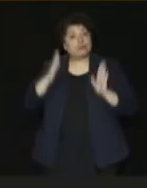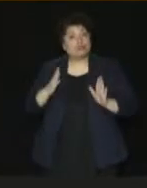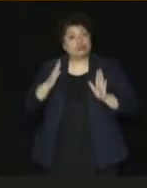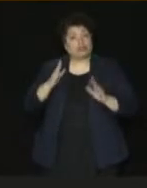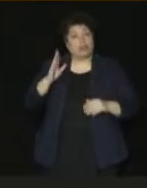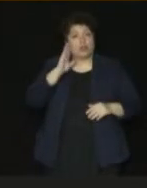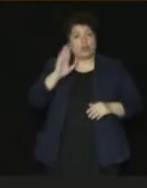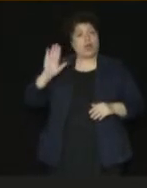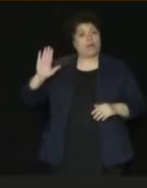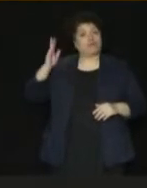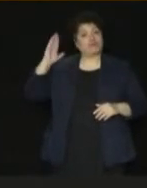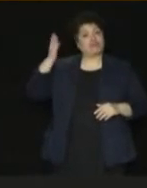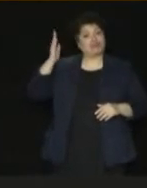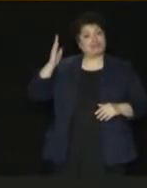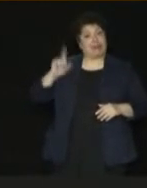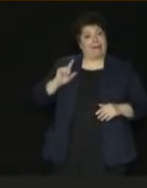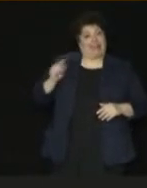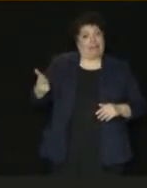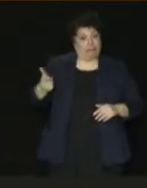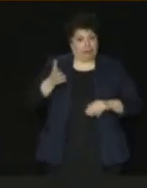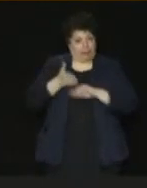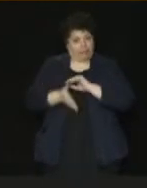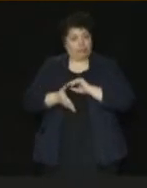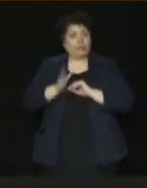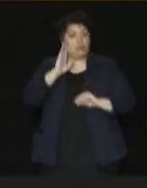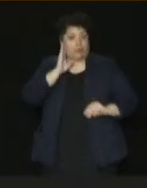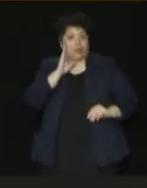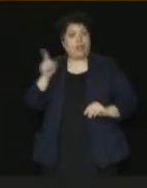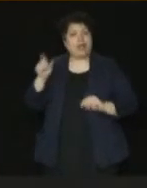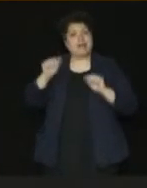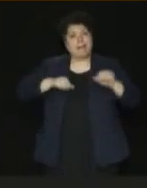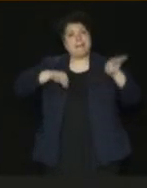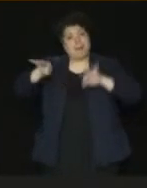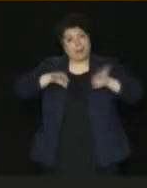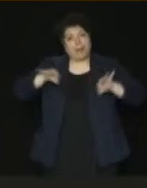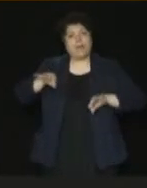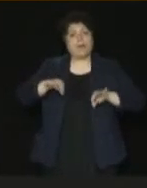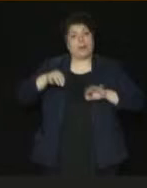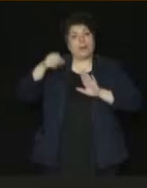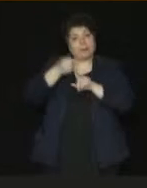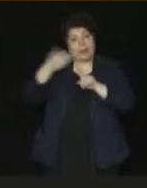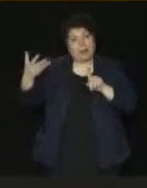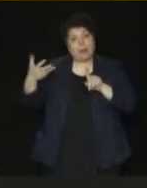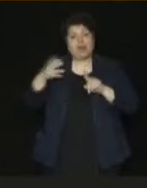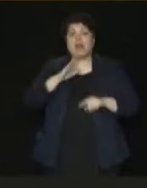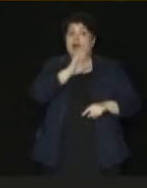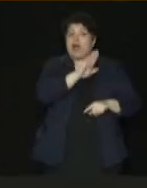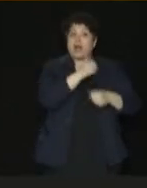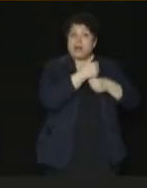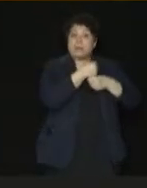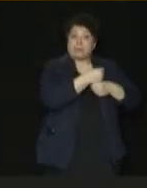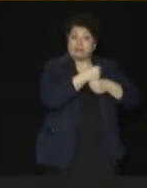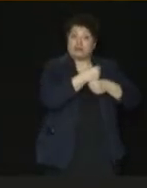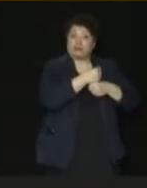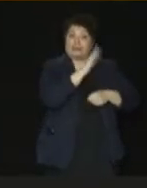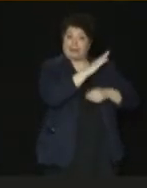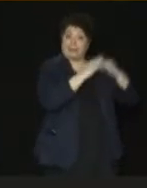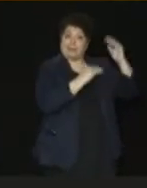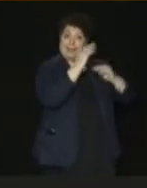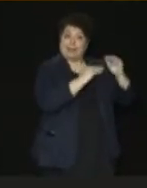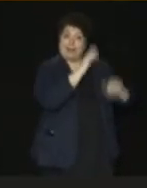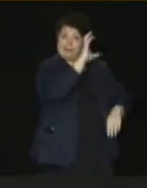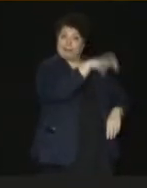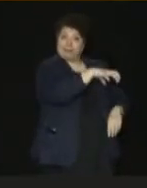me will be able to speak more to it, but my understanding is the production facility should be completed this summer, and